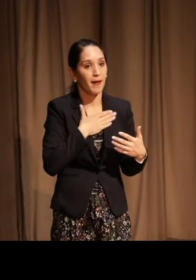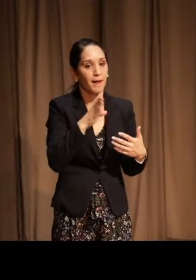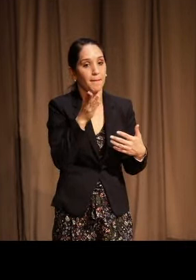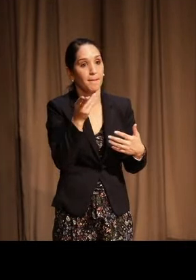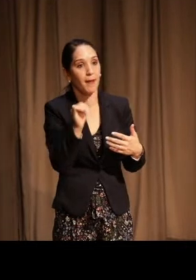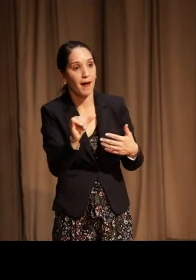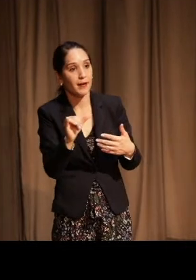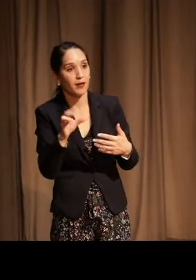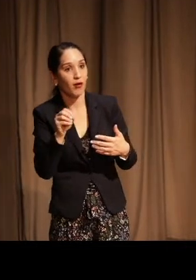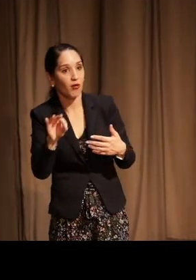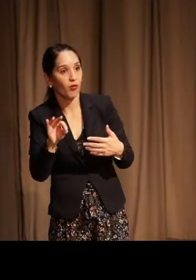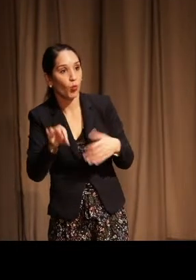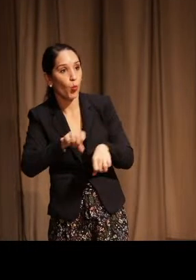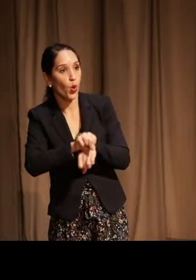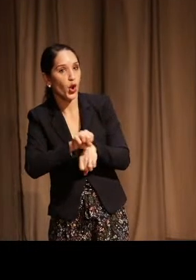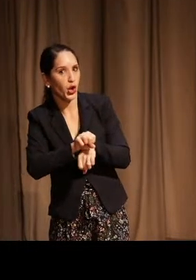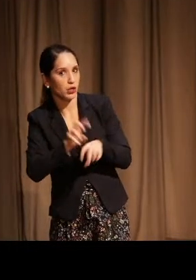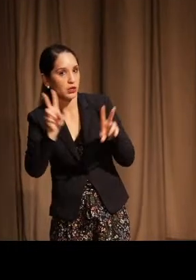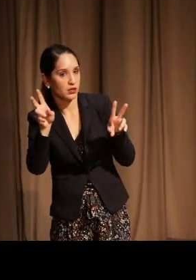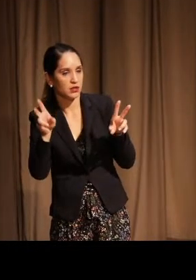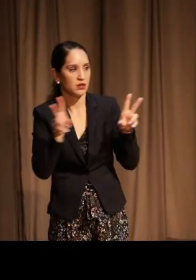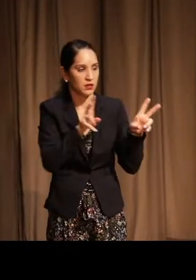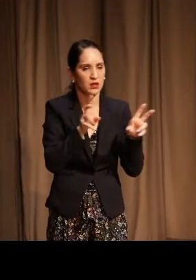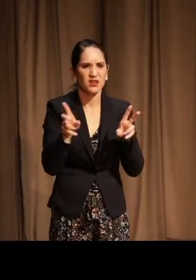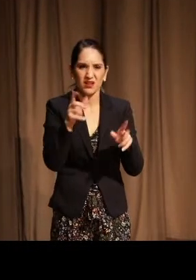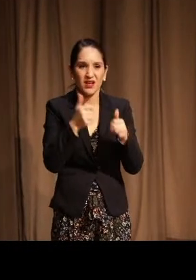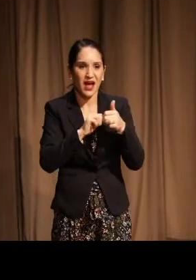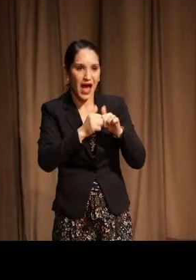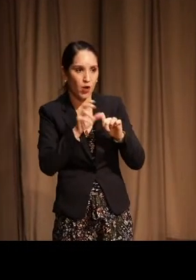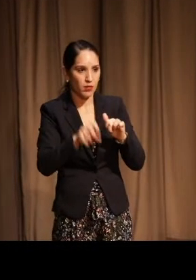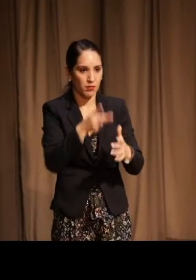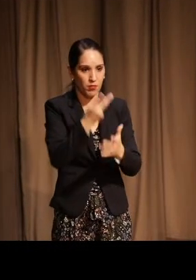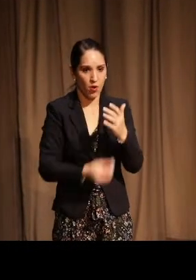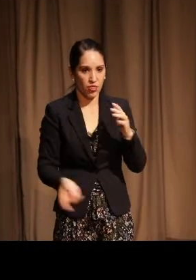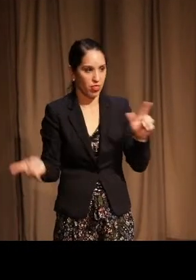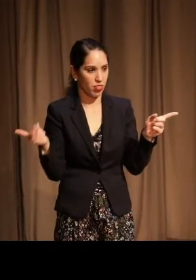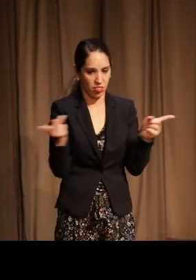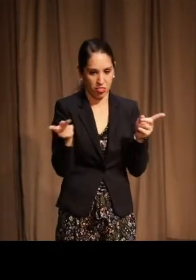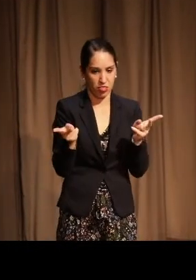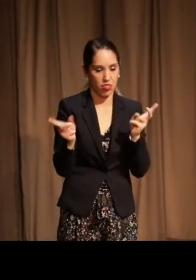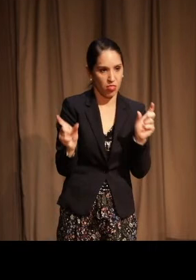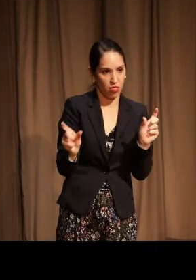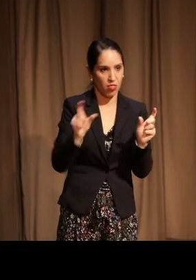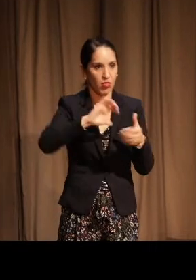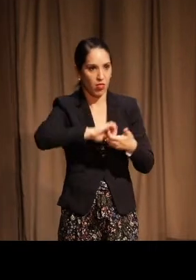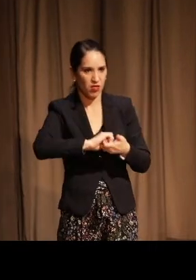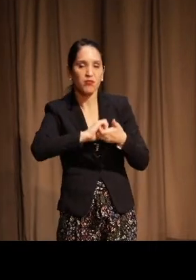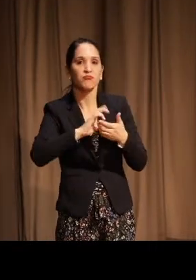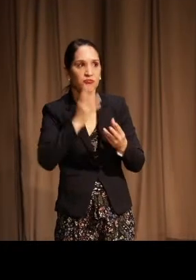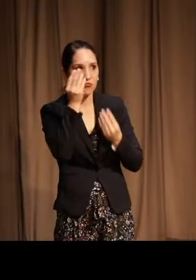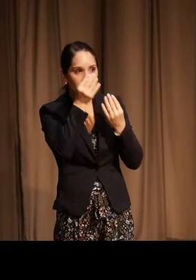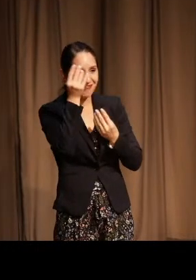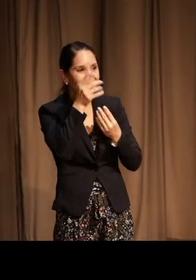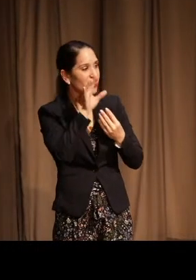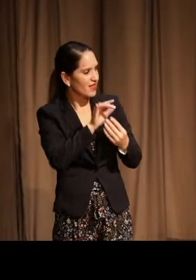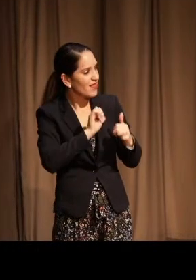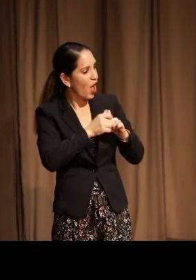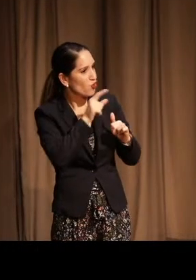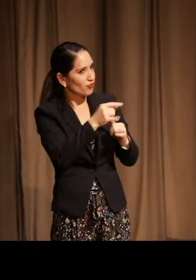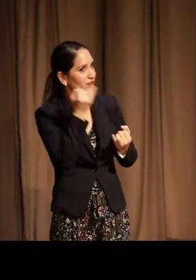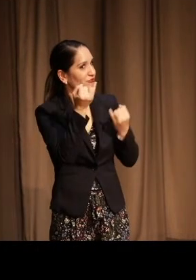dialogue with this idea of the South American dream. And I think that's how a lot of these ideas started coming